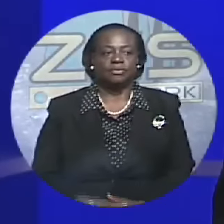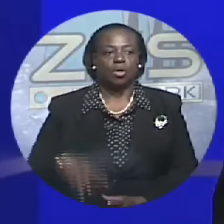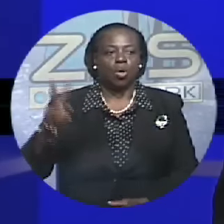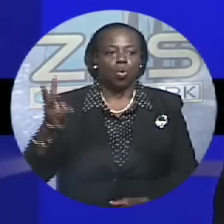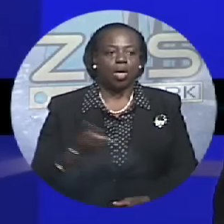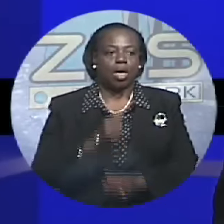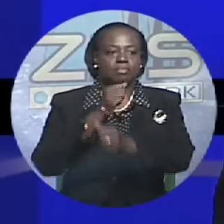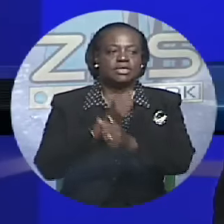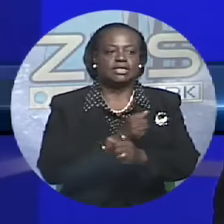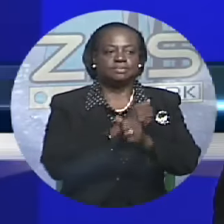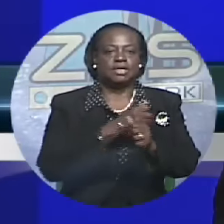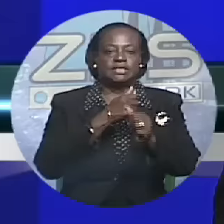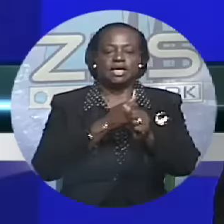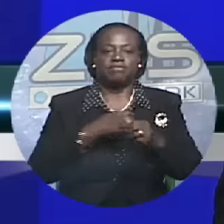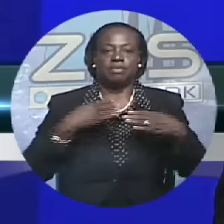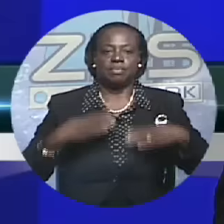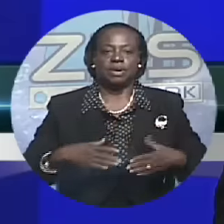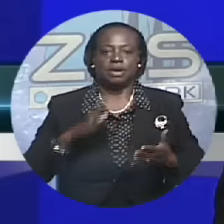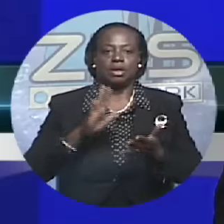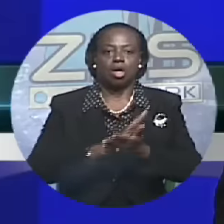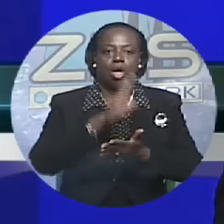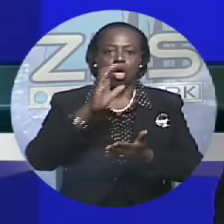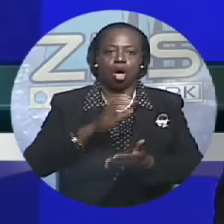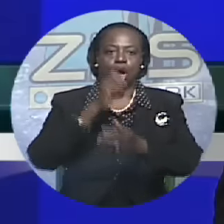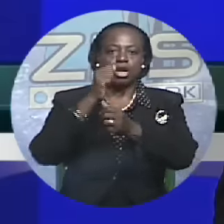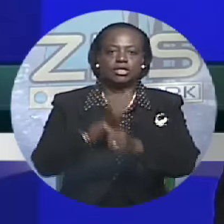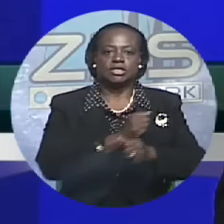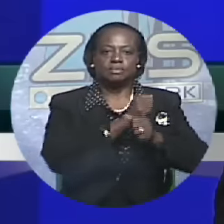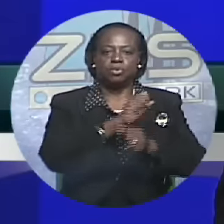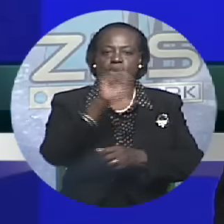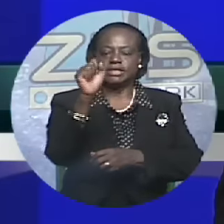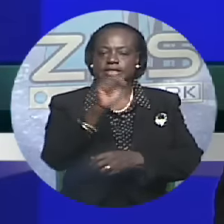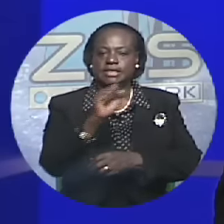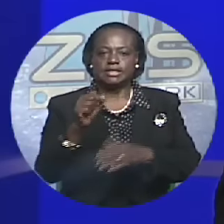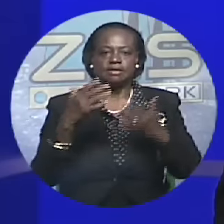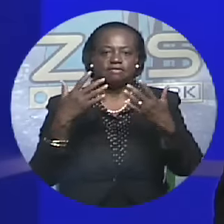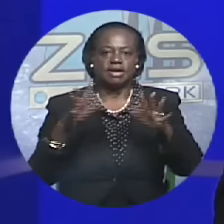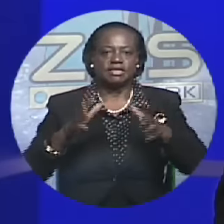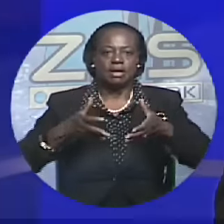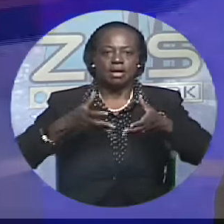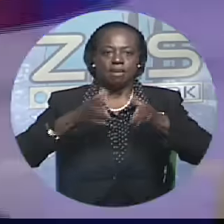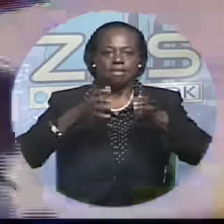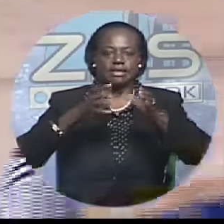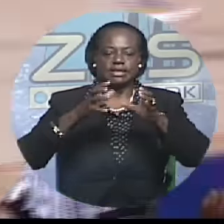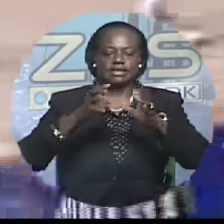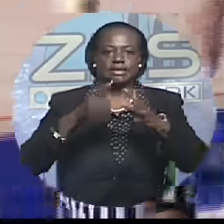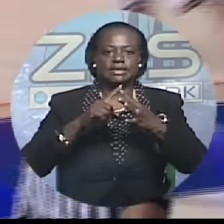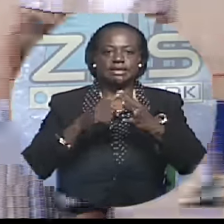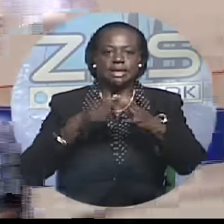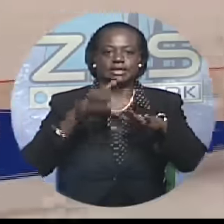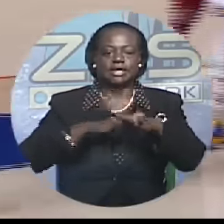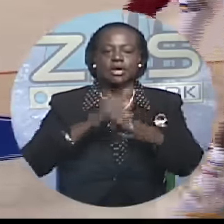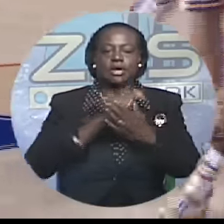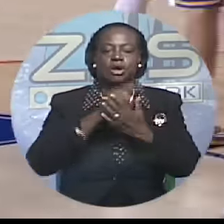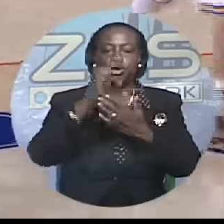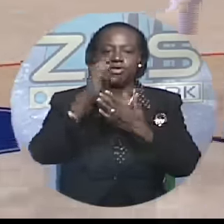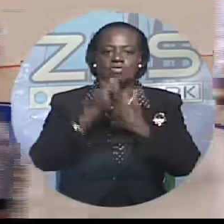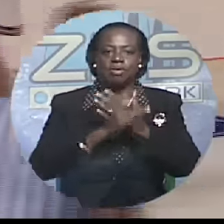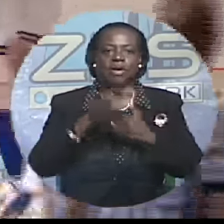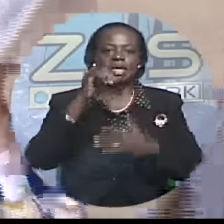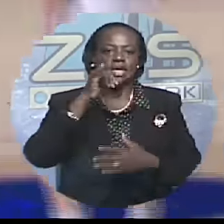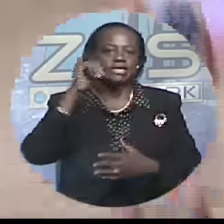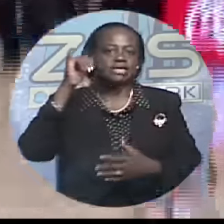Welcome to sports, everybody. The college sports season is underway. Basketball won't tip off until November, but yesterday